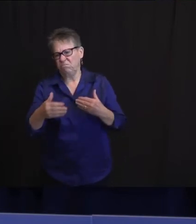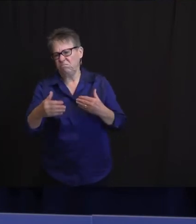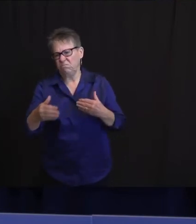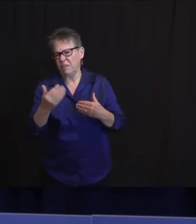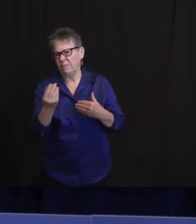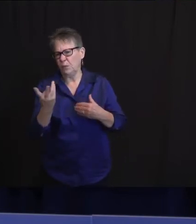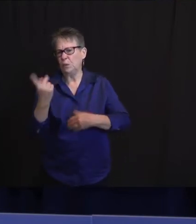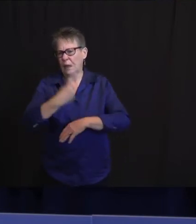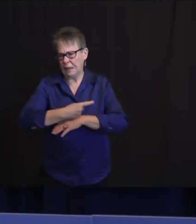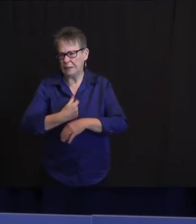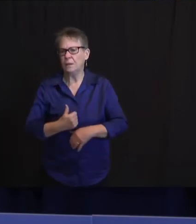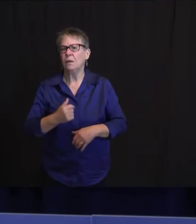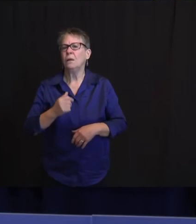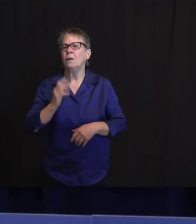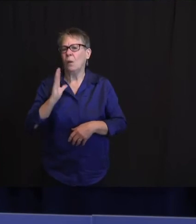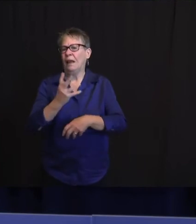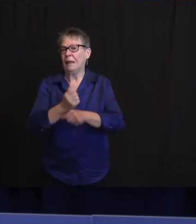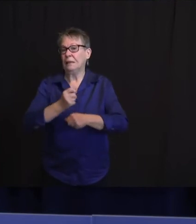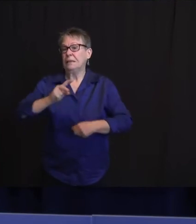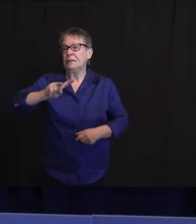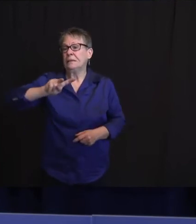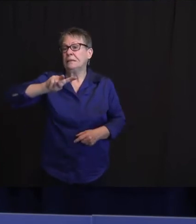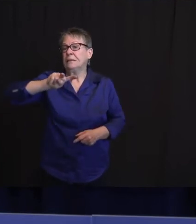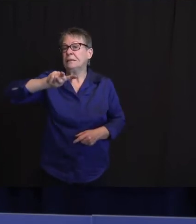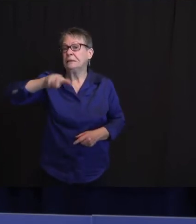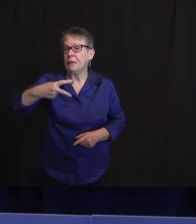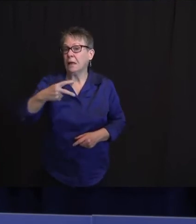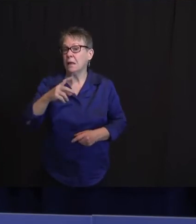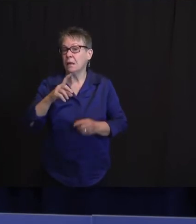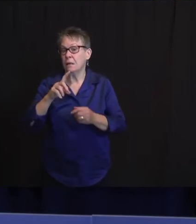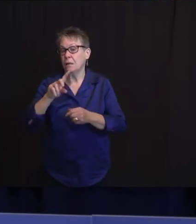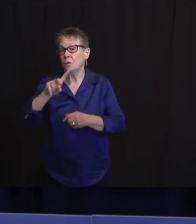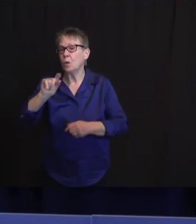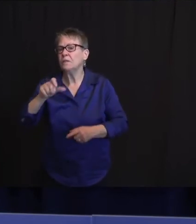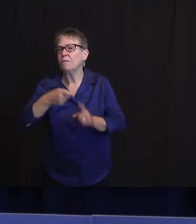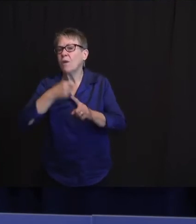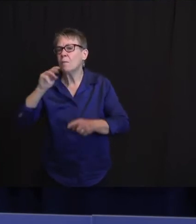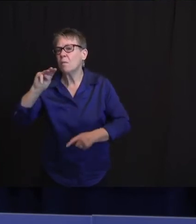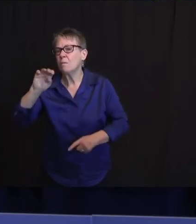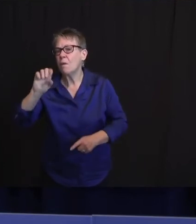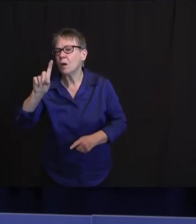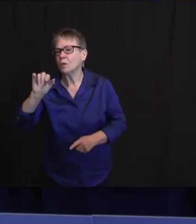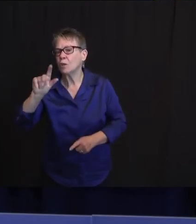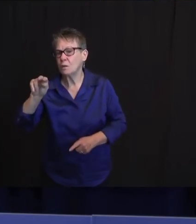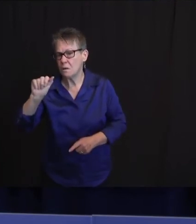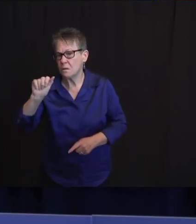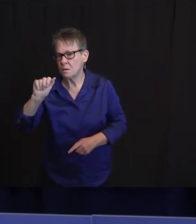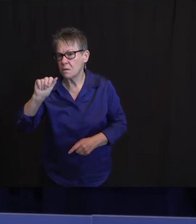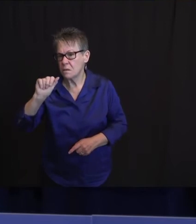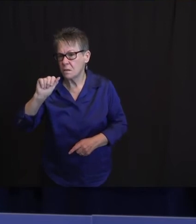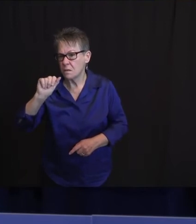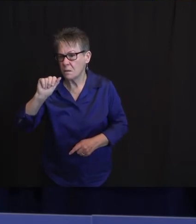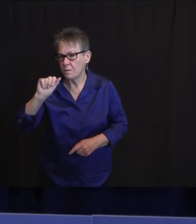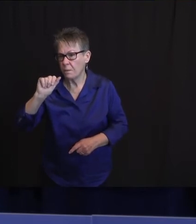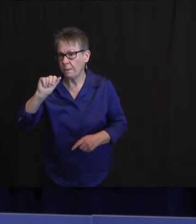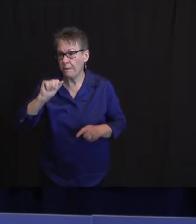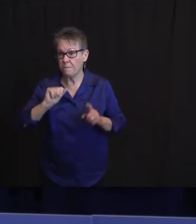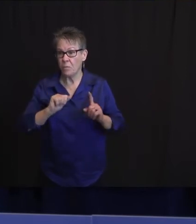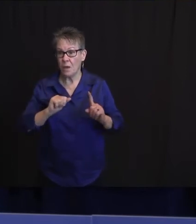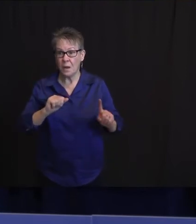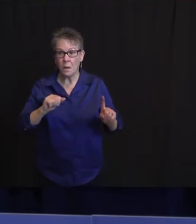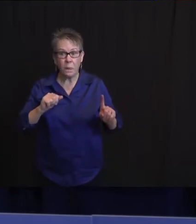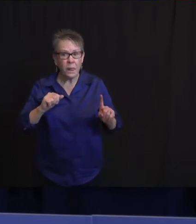availability. As far as supply being taken away, we have not discussed that, but we are in contact with all